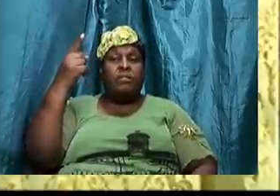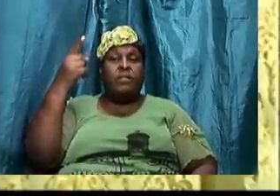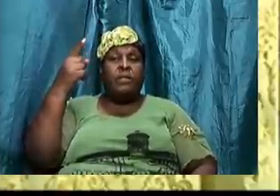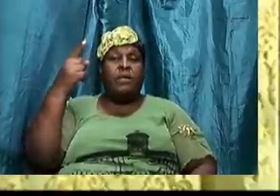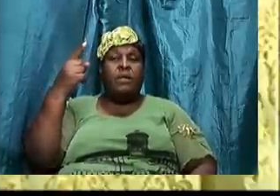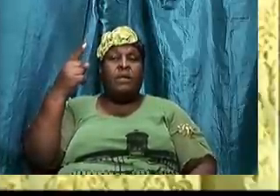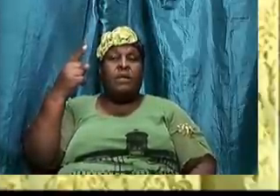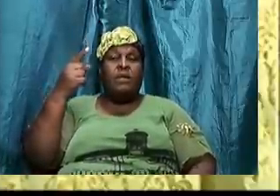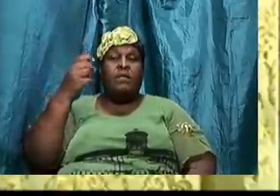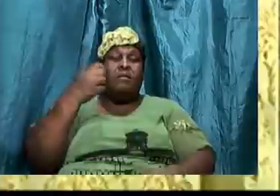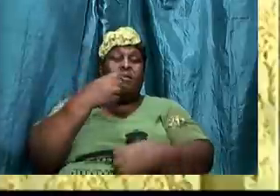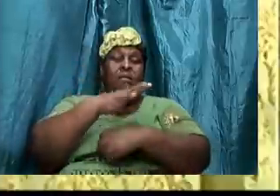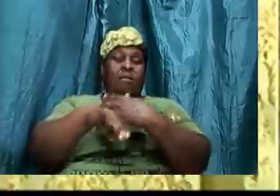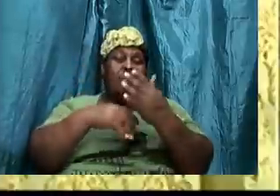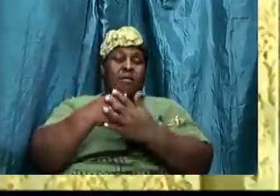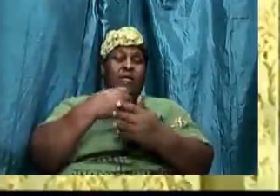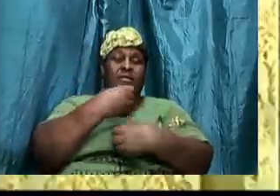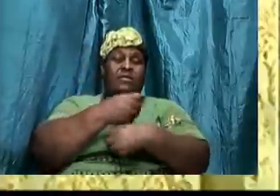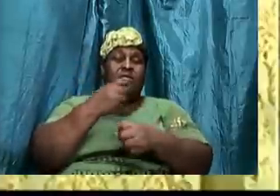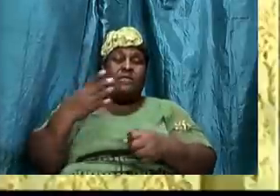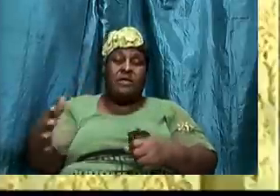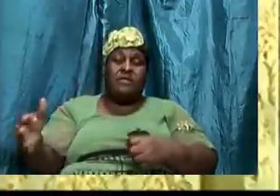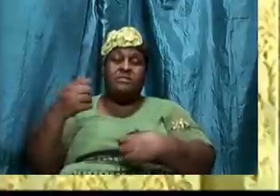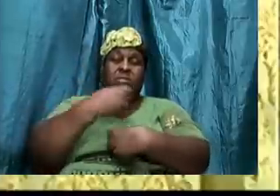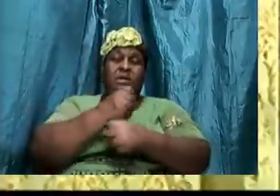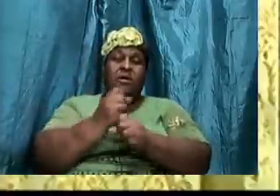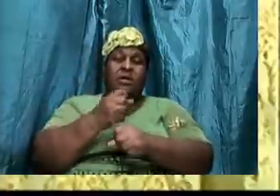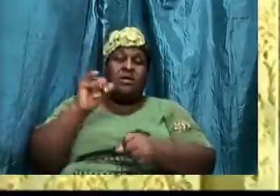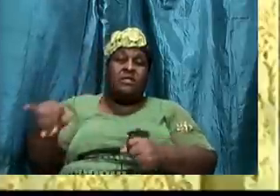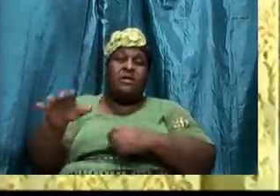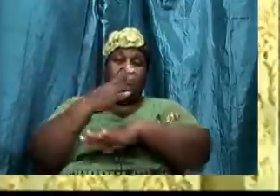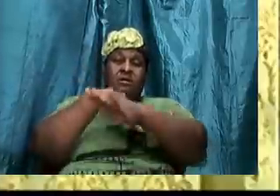were all things created that are in heaven